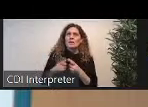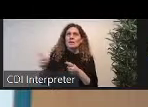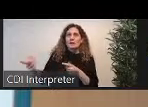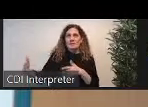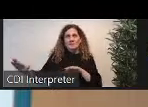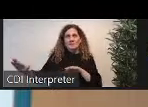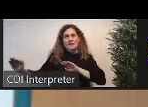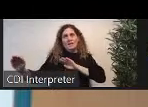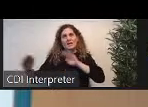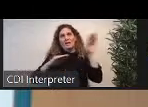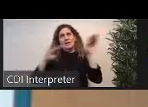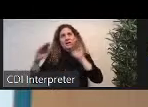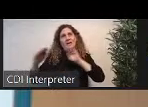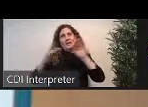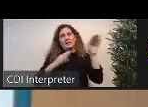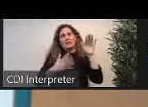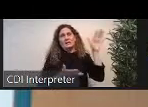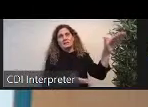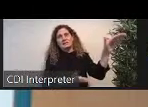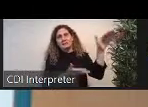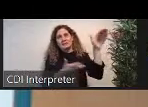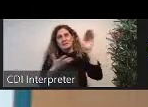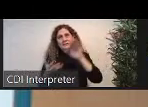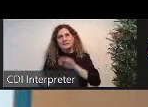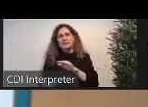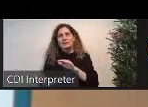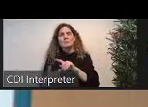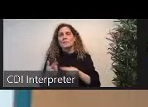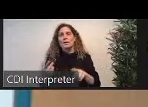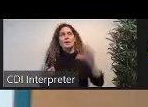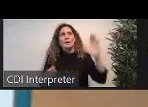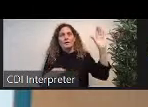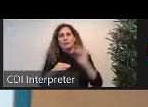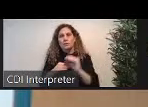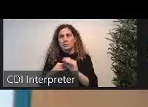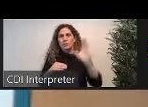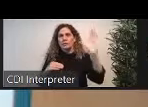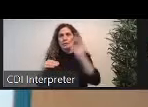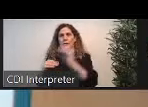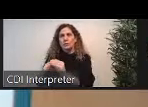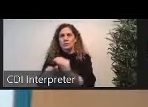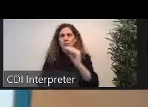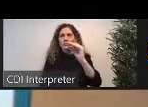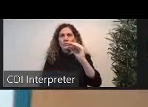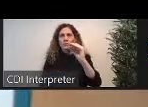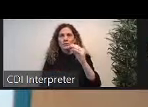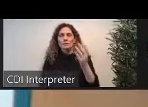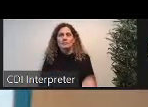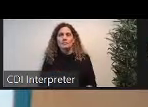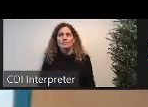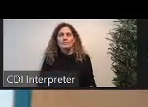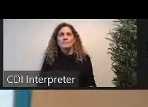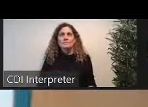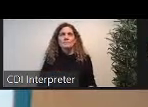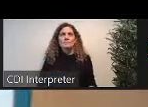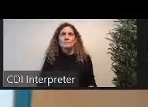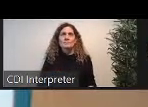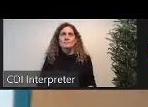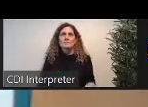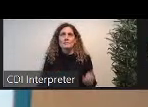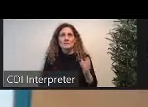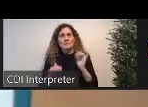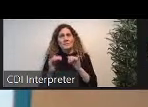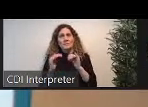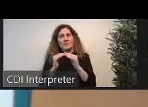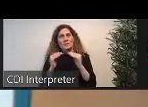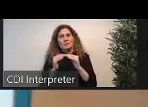we requested. This amounts for health departments to be only about 3,000 doses, a little north of 3,000 doses.